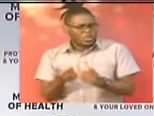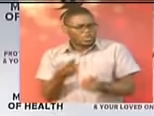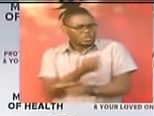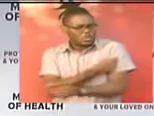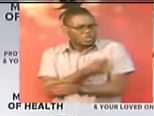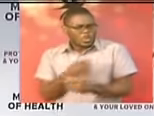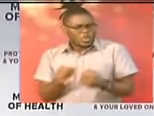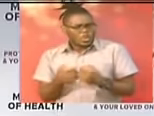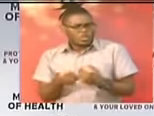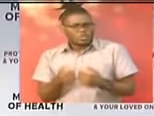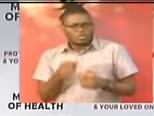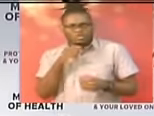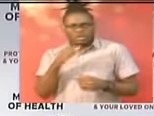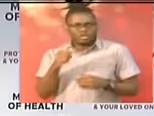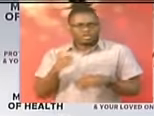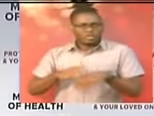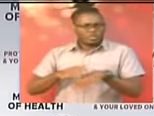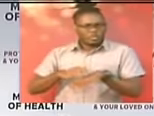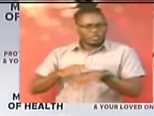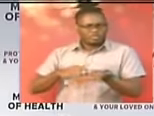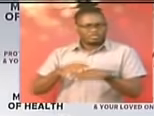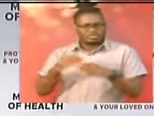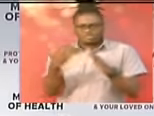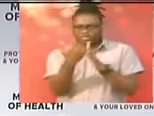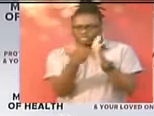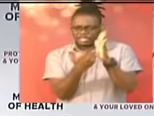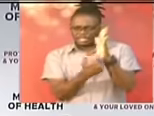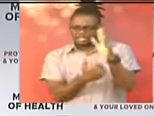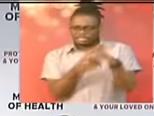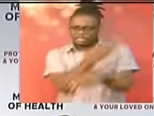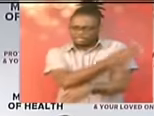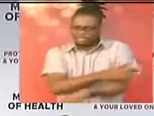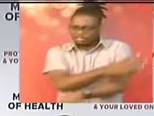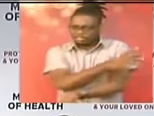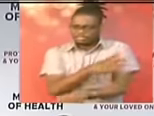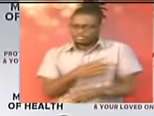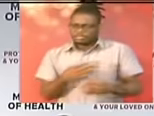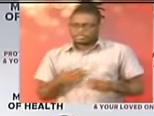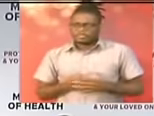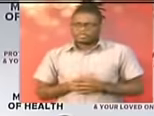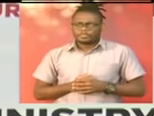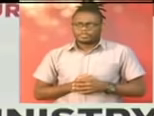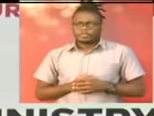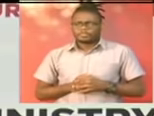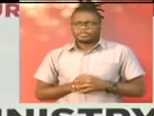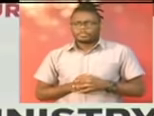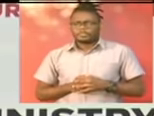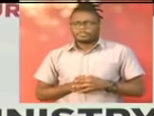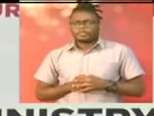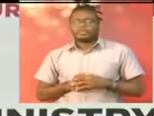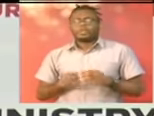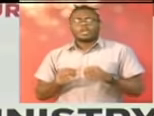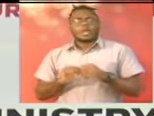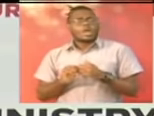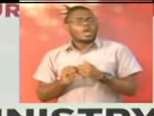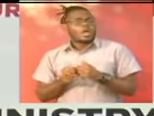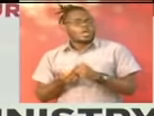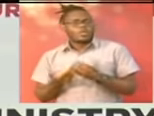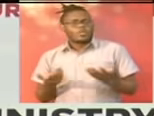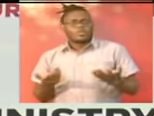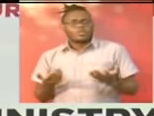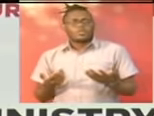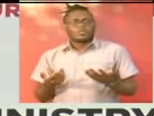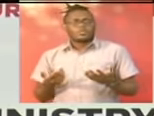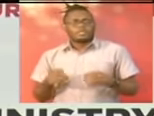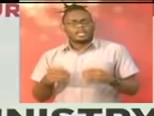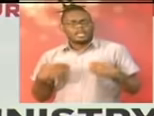Okay, thank you for the question. At this point, what we're looking at, or what's driving the vaccine rollout, is the availability of various batches